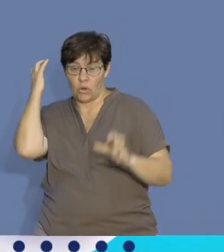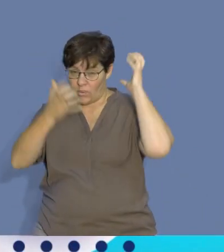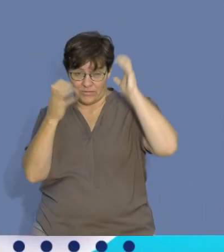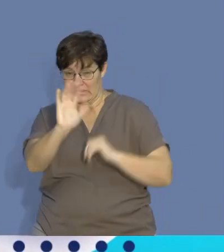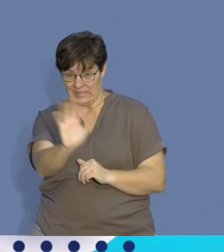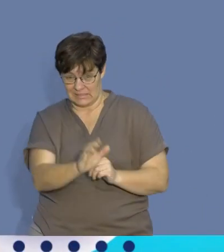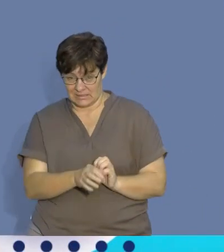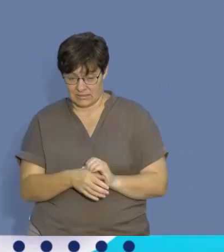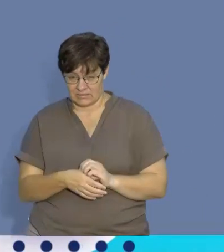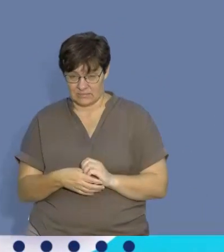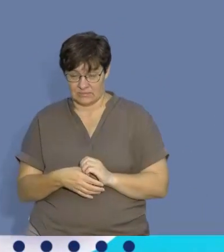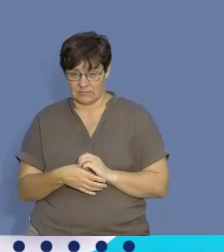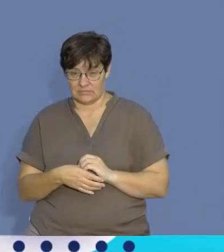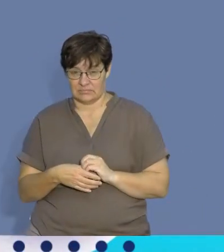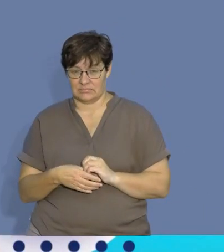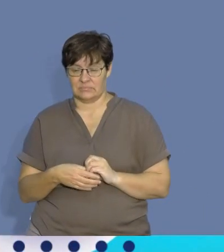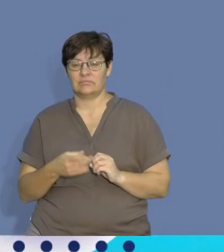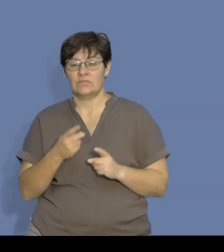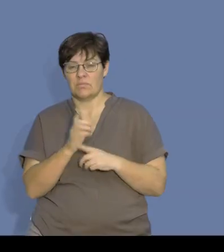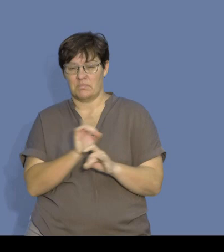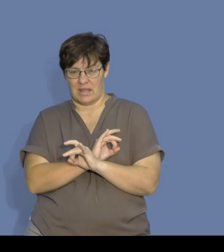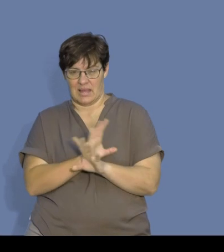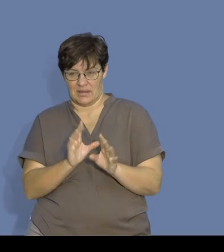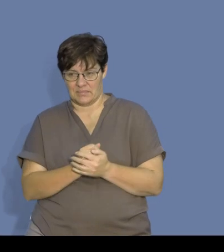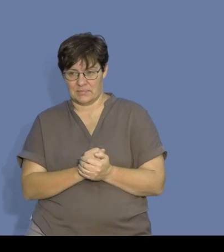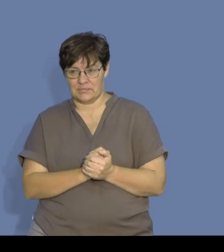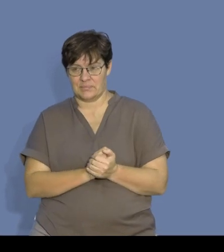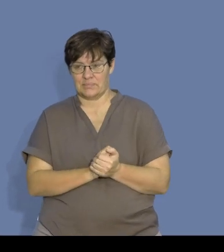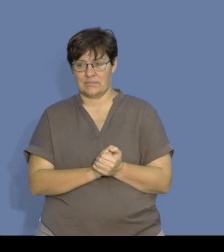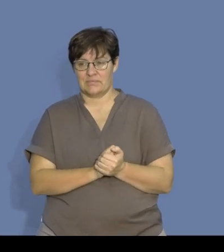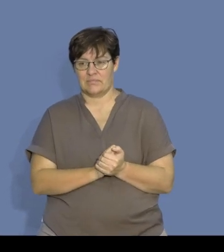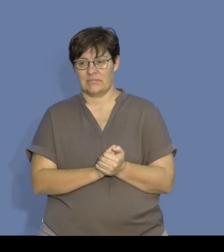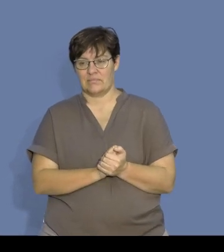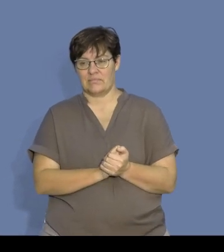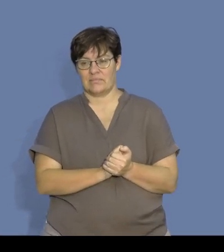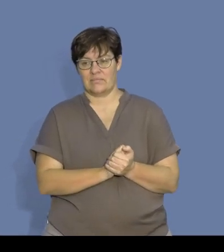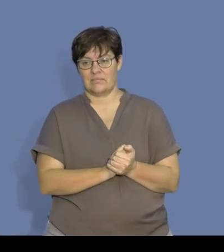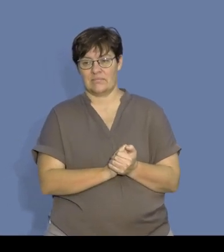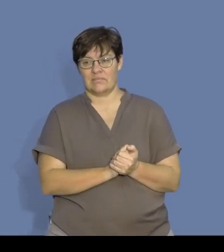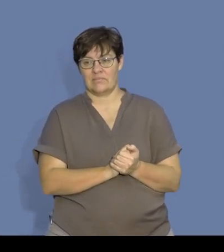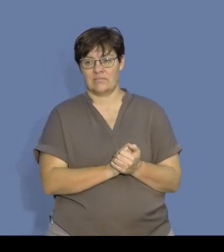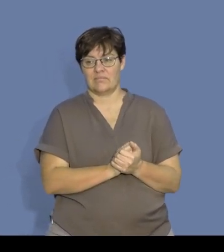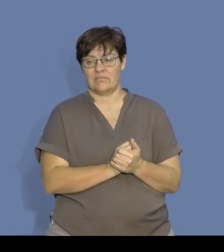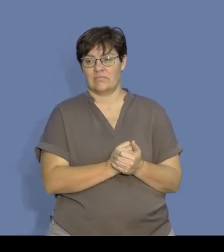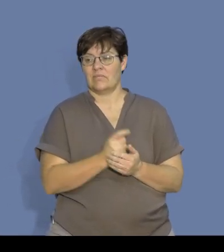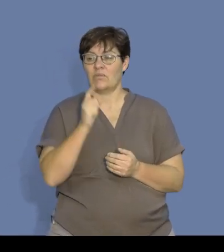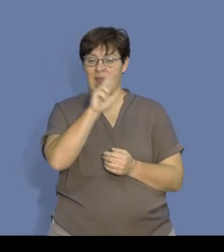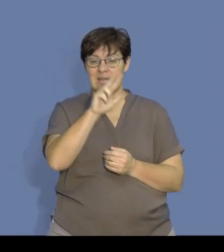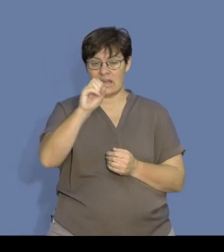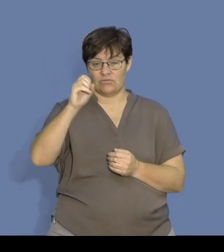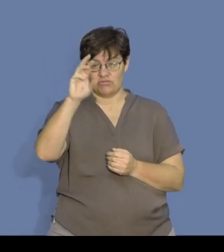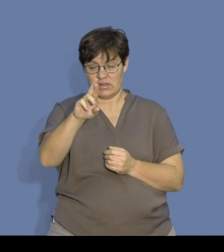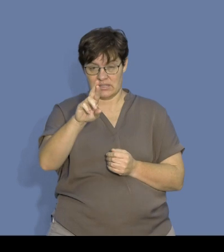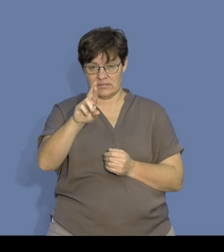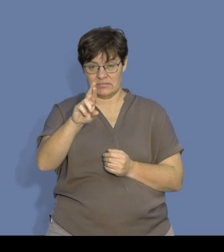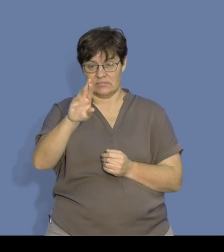you guys to get confused. So just to make that, just to clarify that. Right, so 800 Rand, I'm obviously